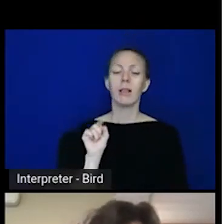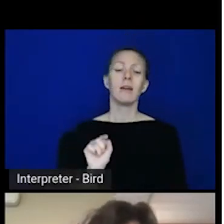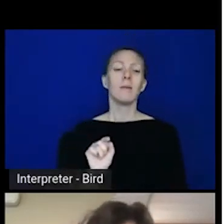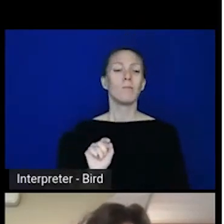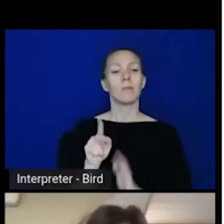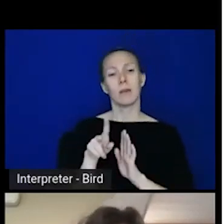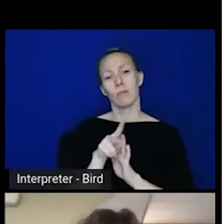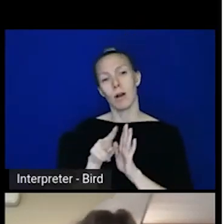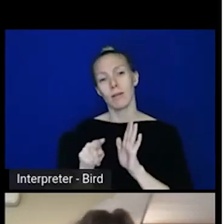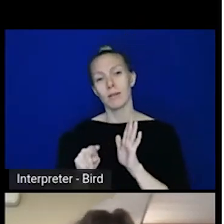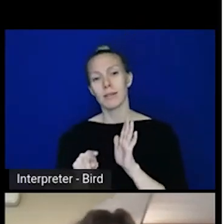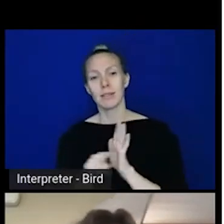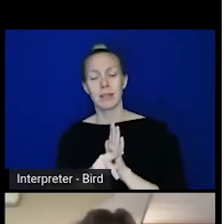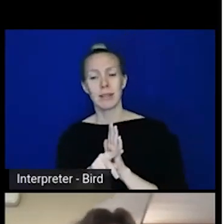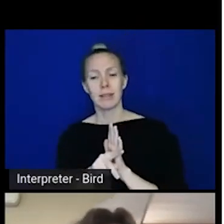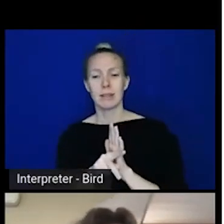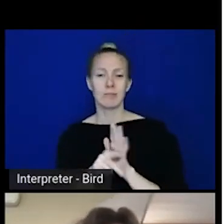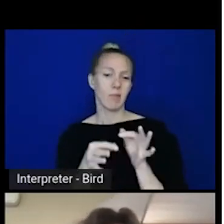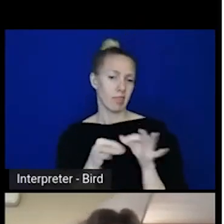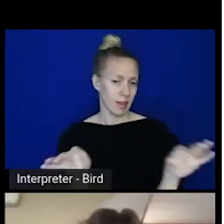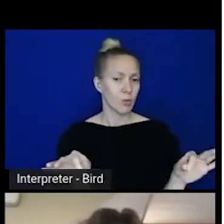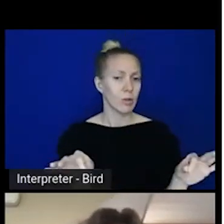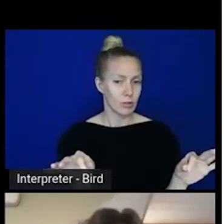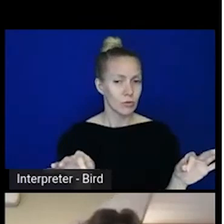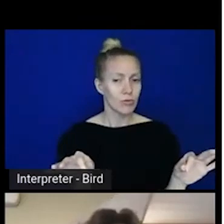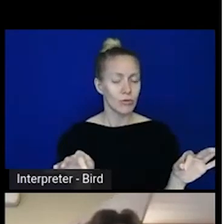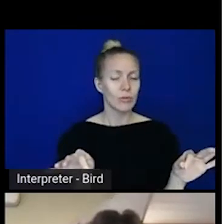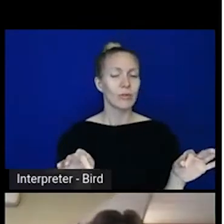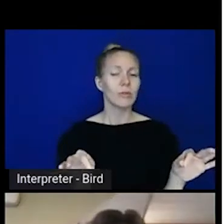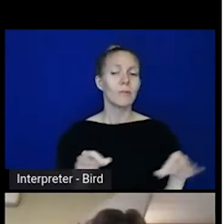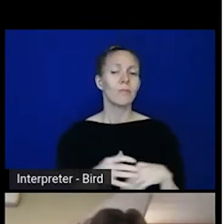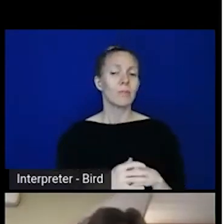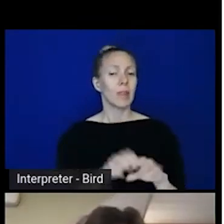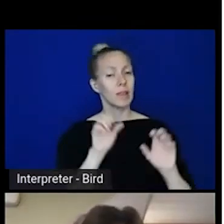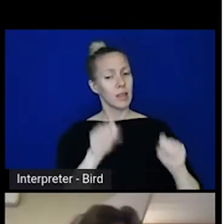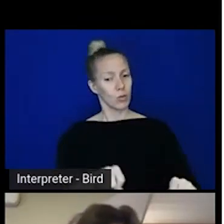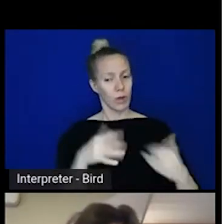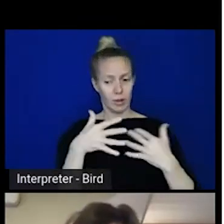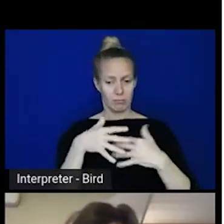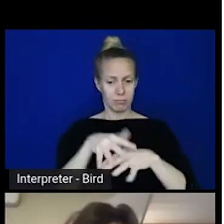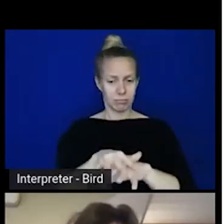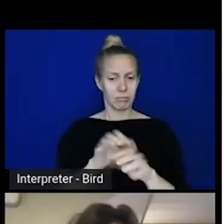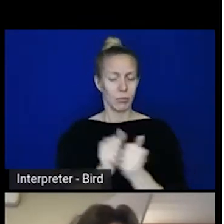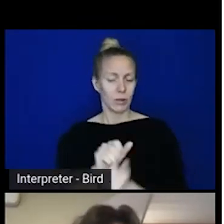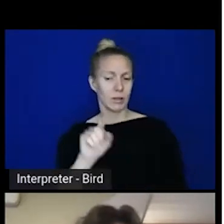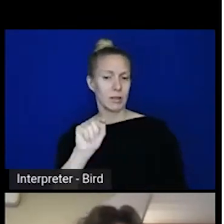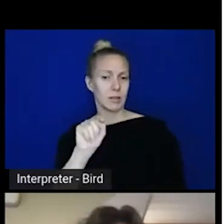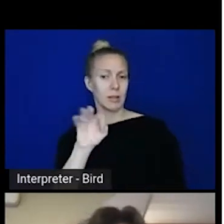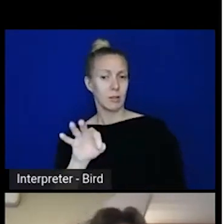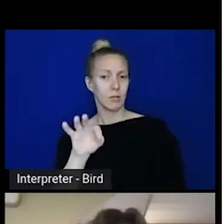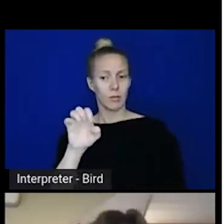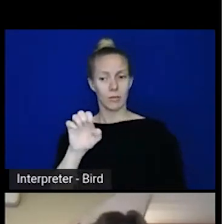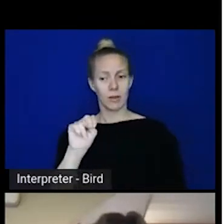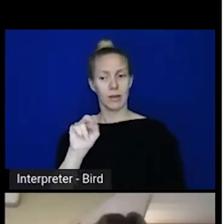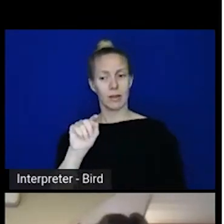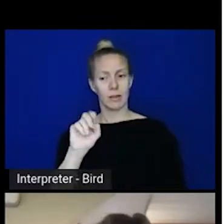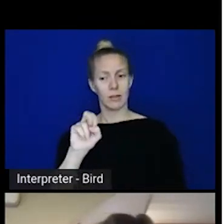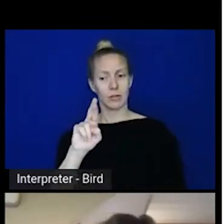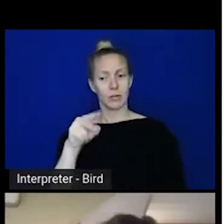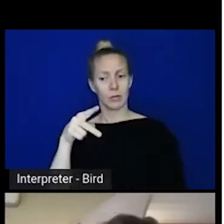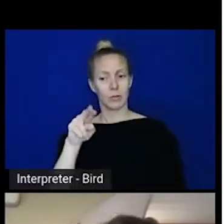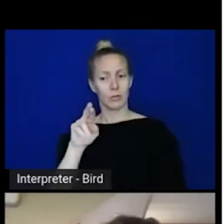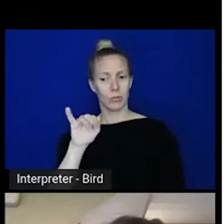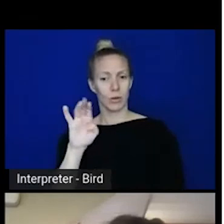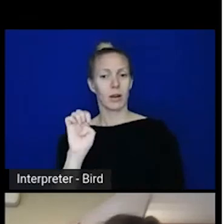policy language that you can integrate with Terraform Enterprise. And its intended purpose is to be able